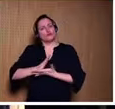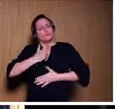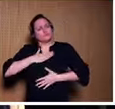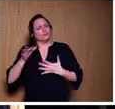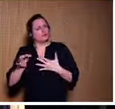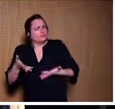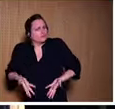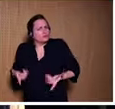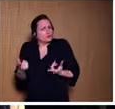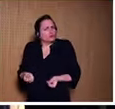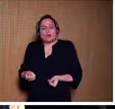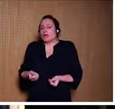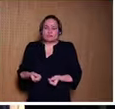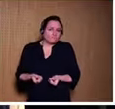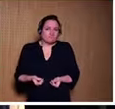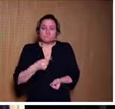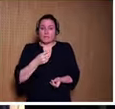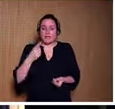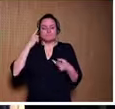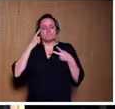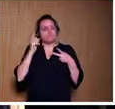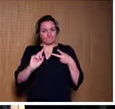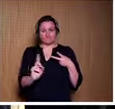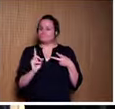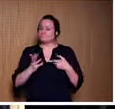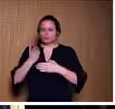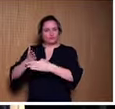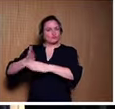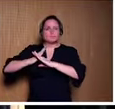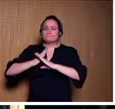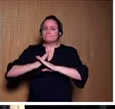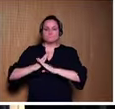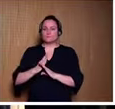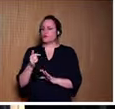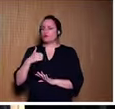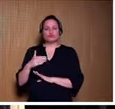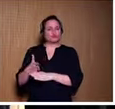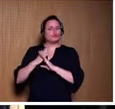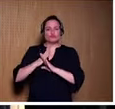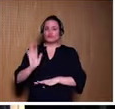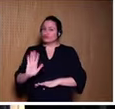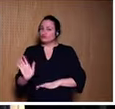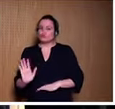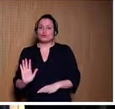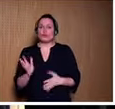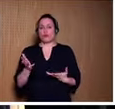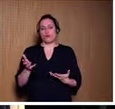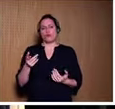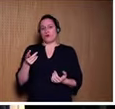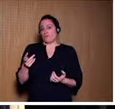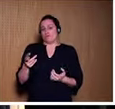by encouraging the use of voluntary family planning. Prevent for them means creating obstacles such